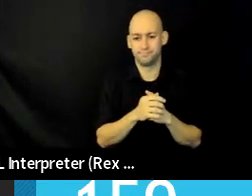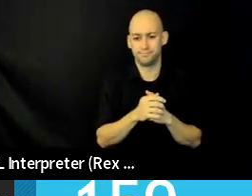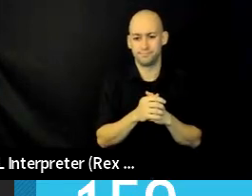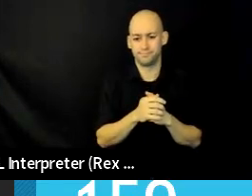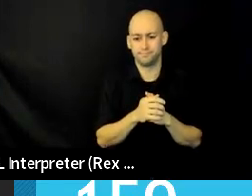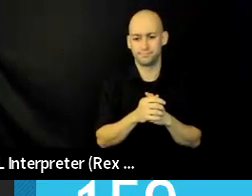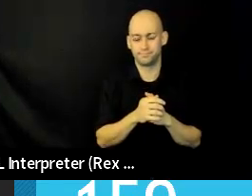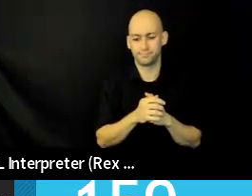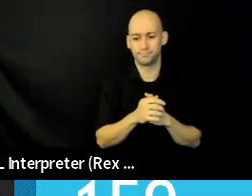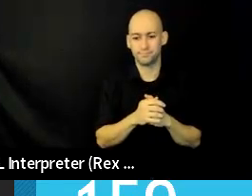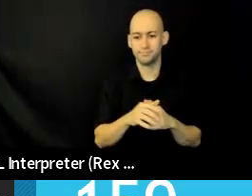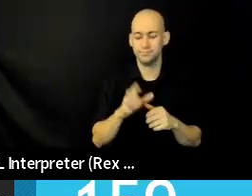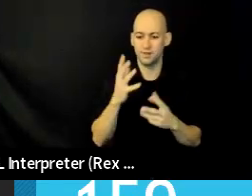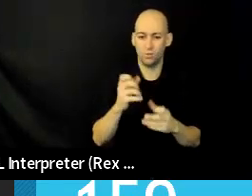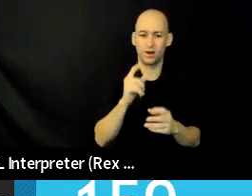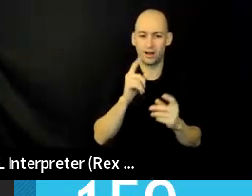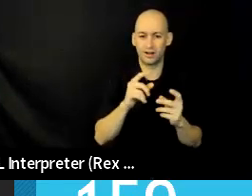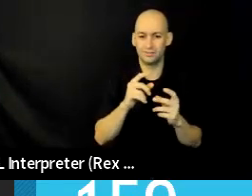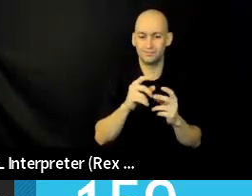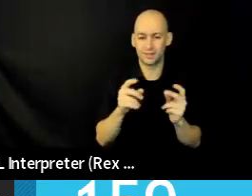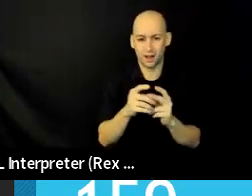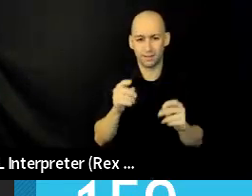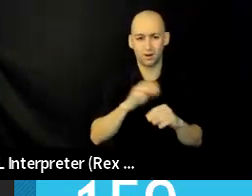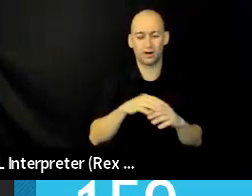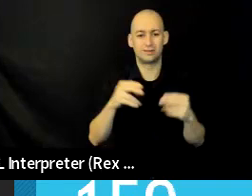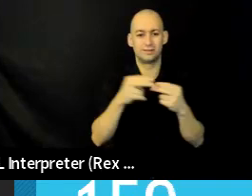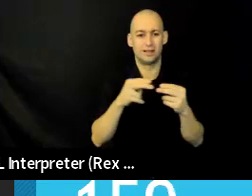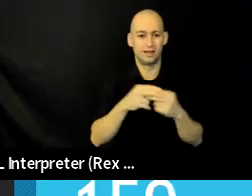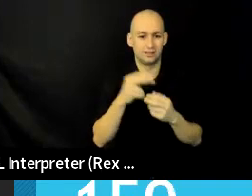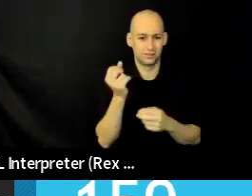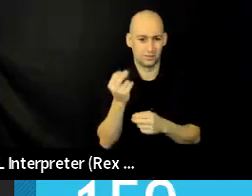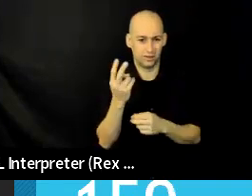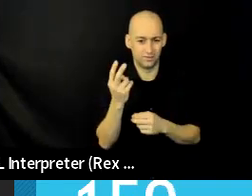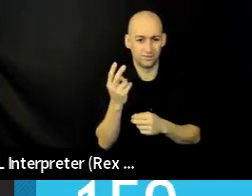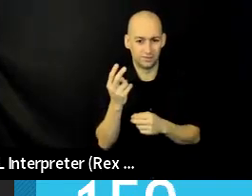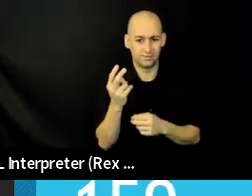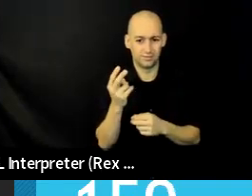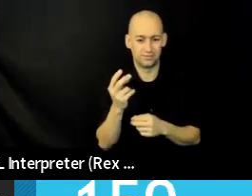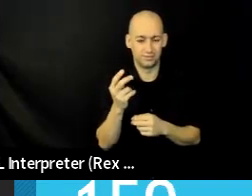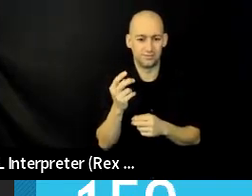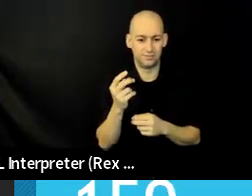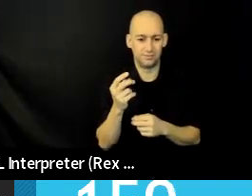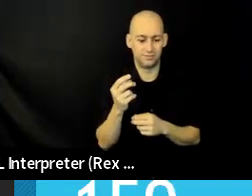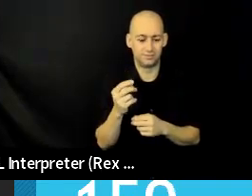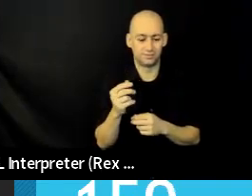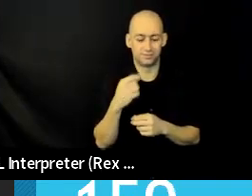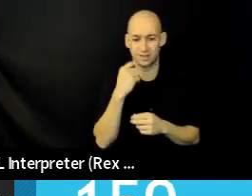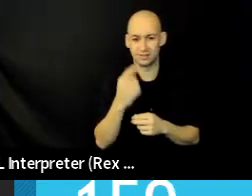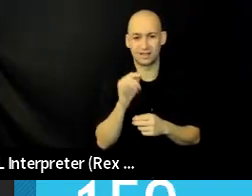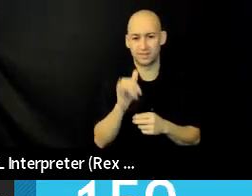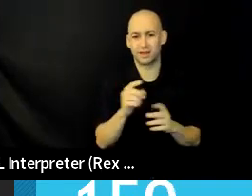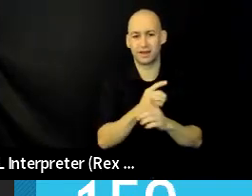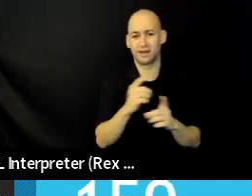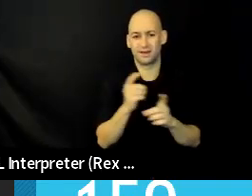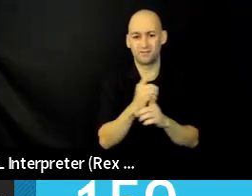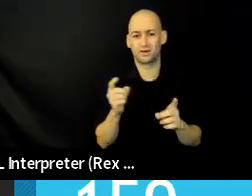on slide 12 that Caltrans presented earlier. They said that there were different alternatives